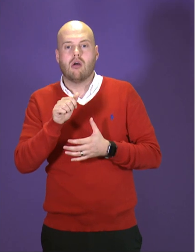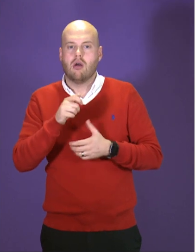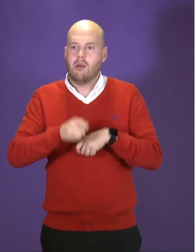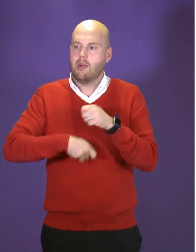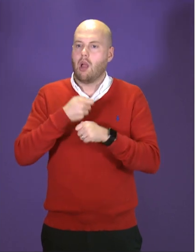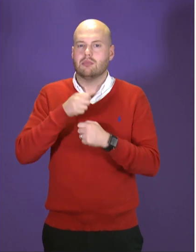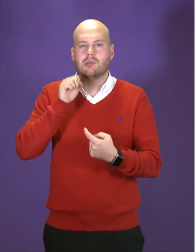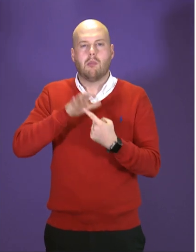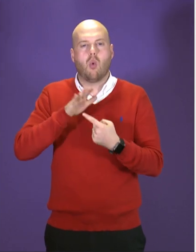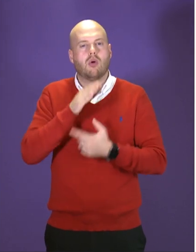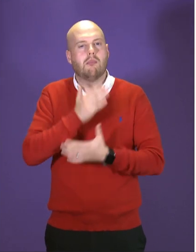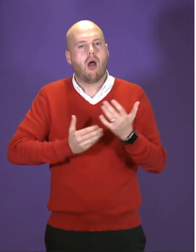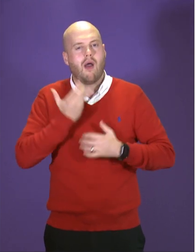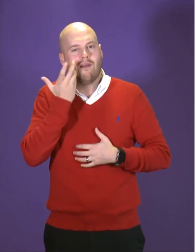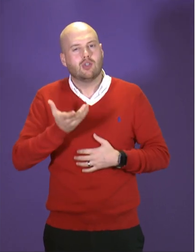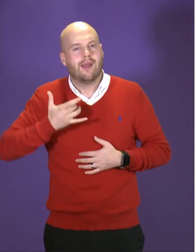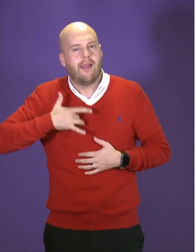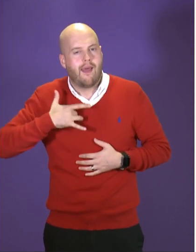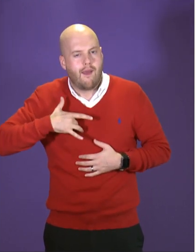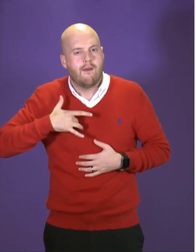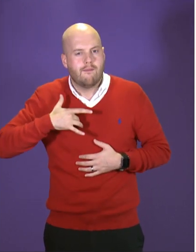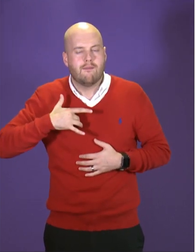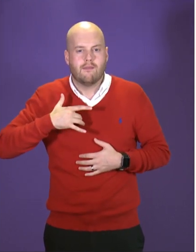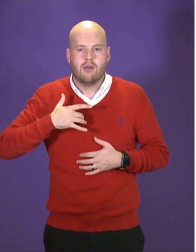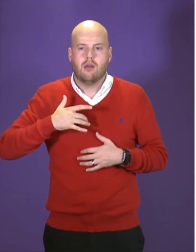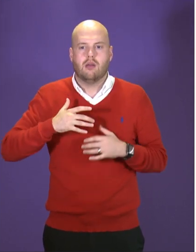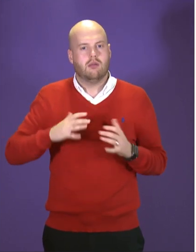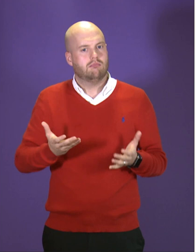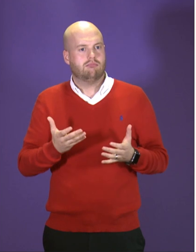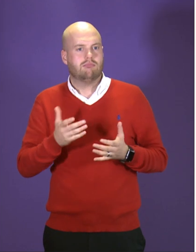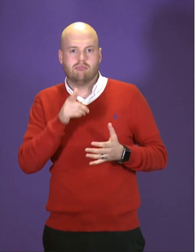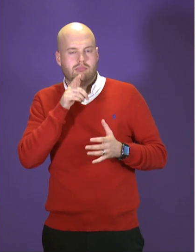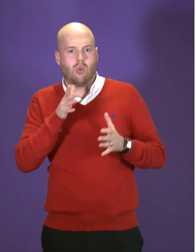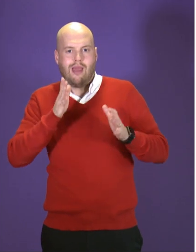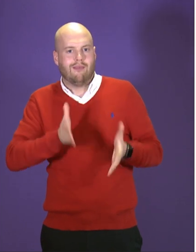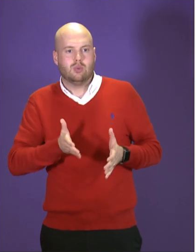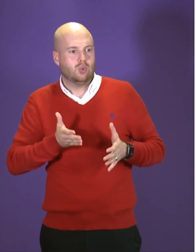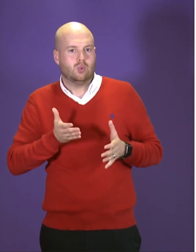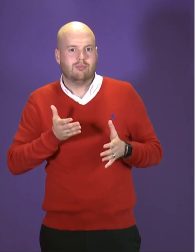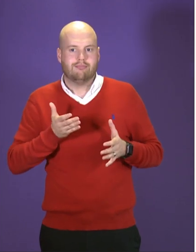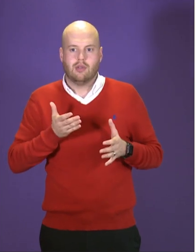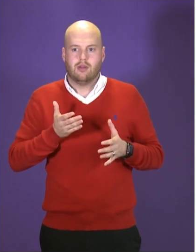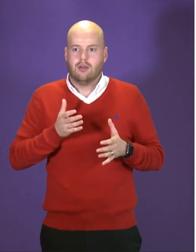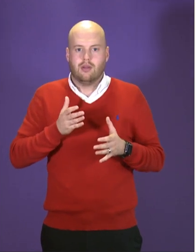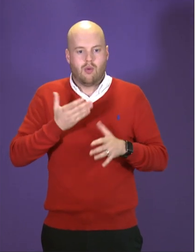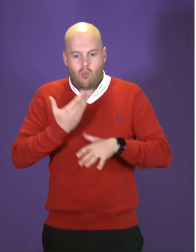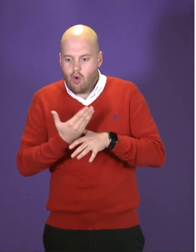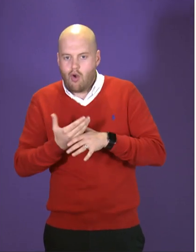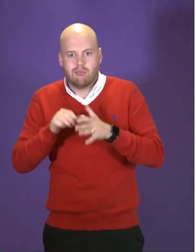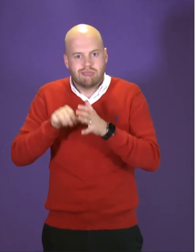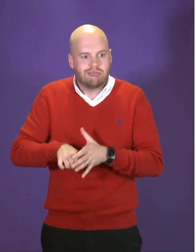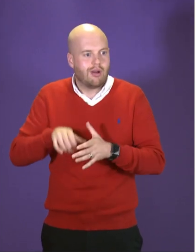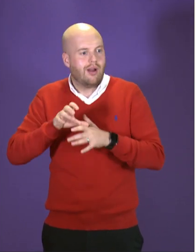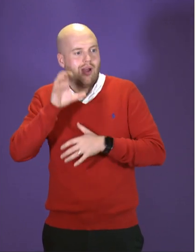essential part of your everyday life, then you don't have to work or to invest much in